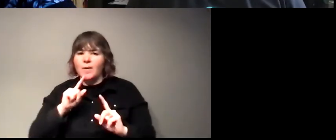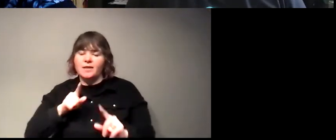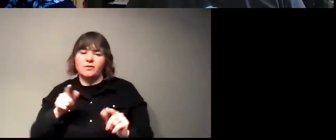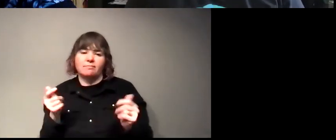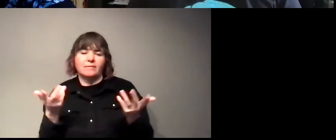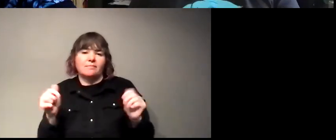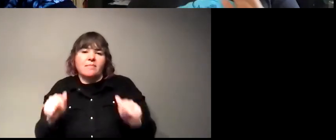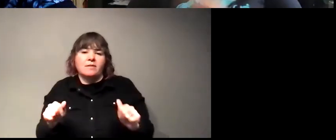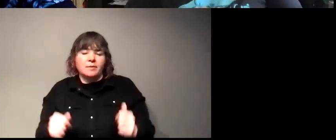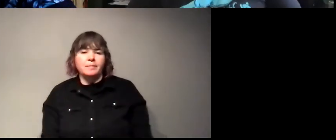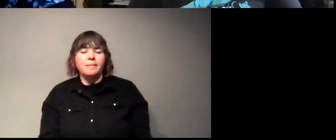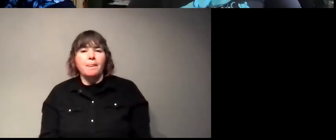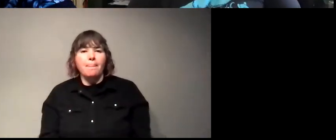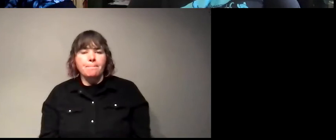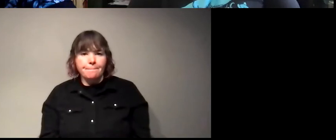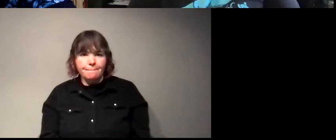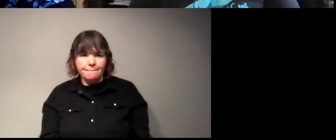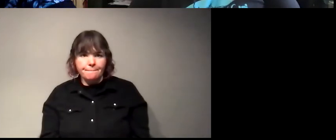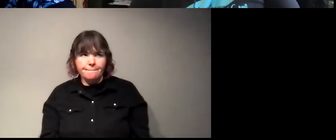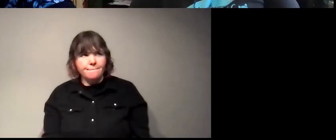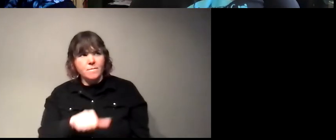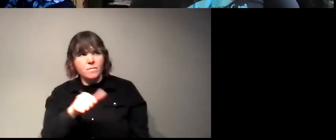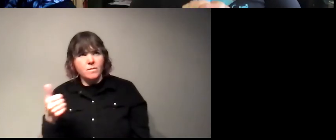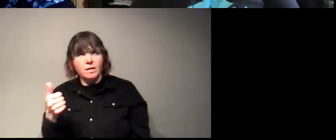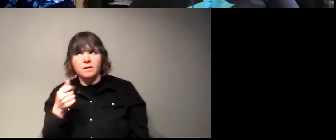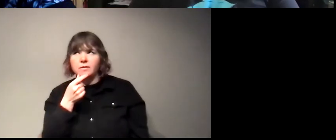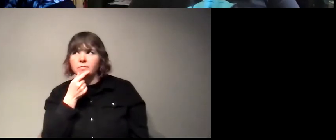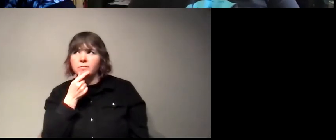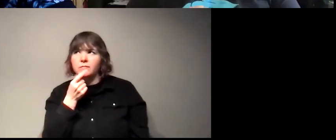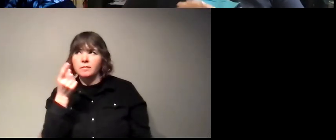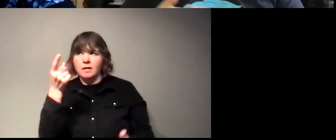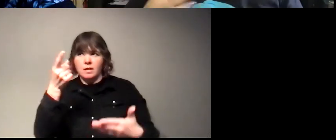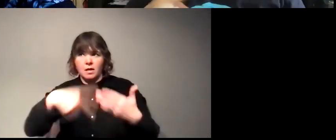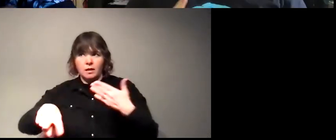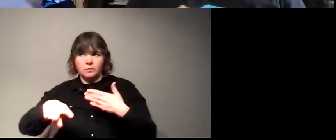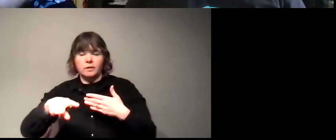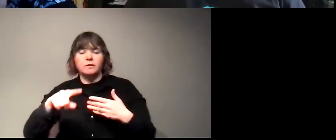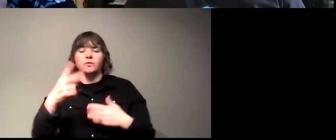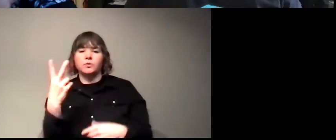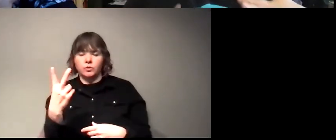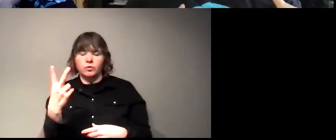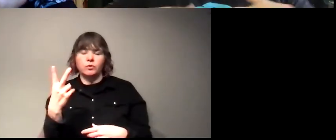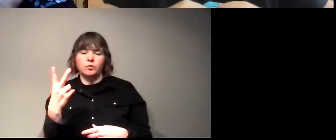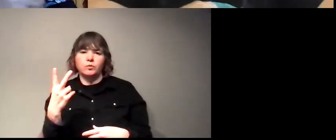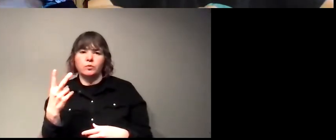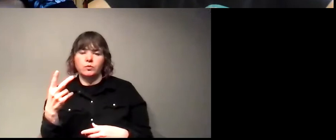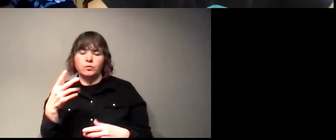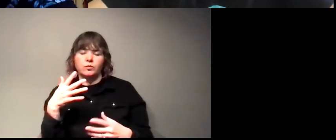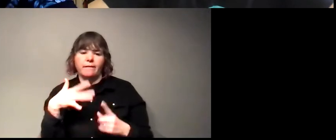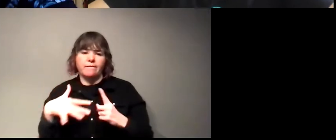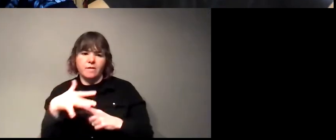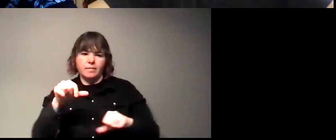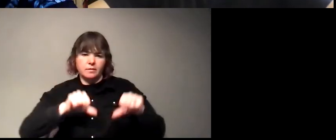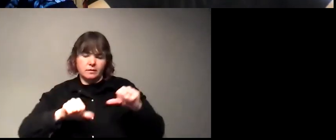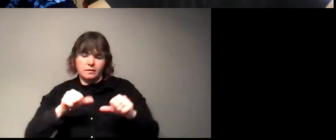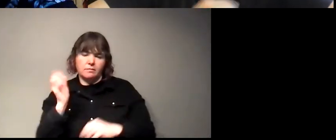we possibly could. What else is housekeeping wise? Next week, we've got 2 environmental science